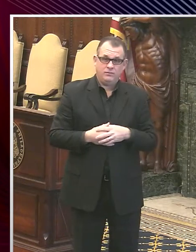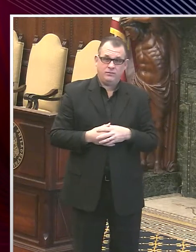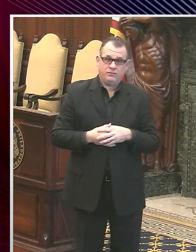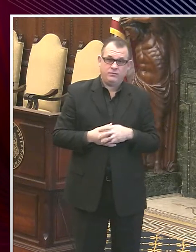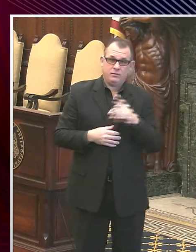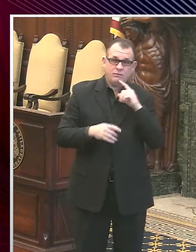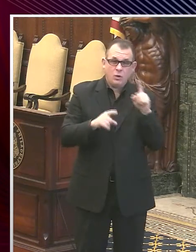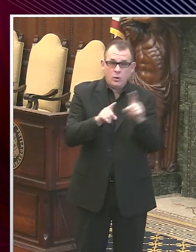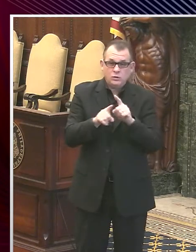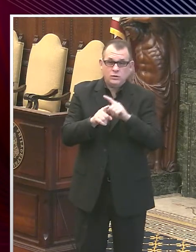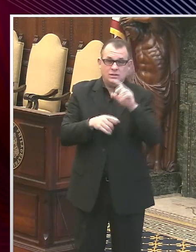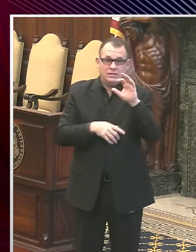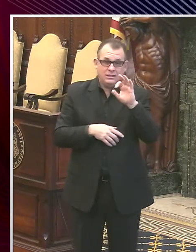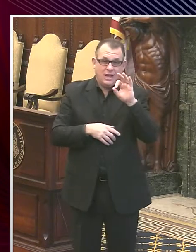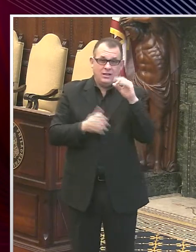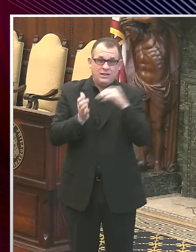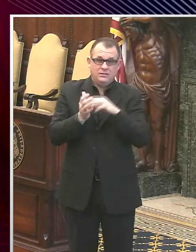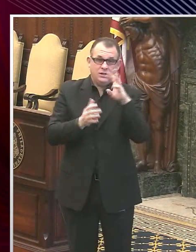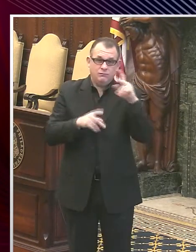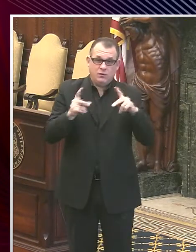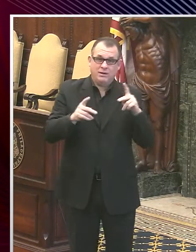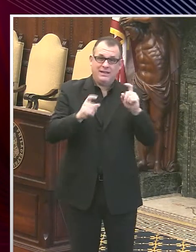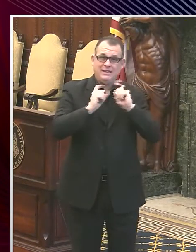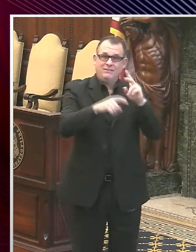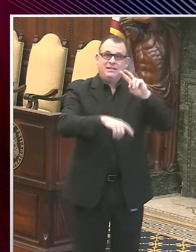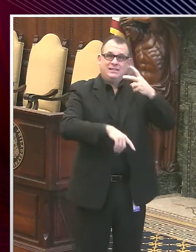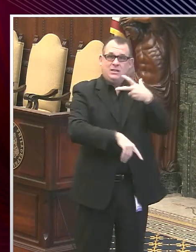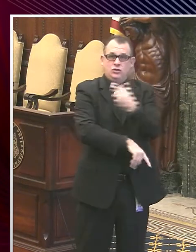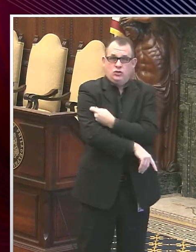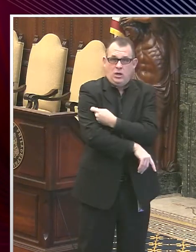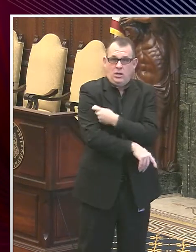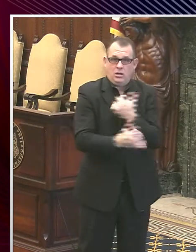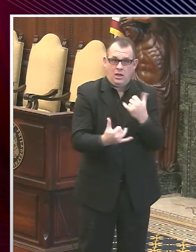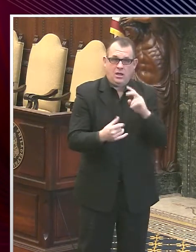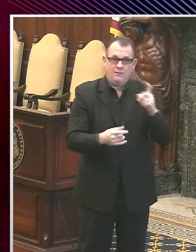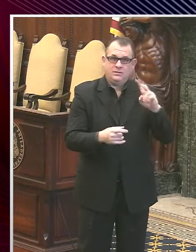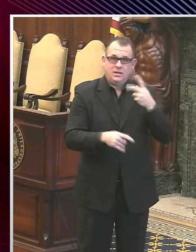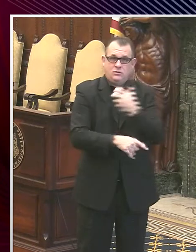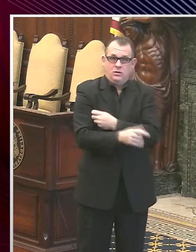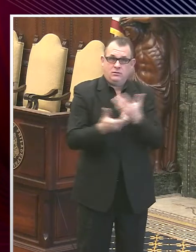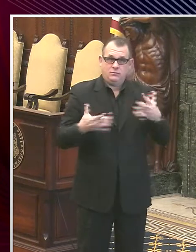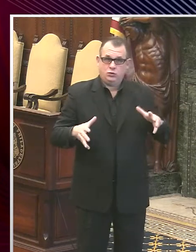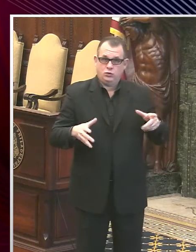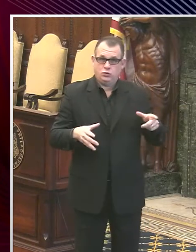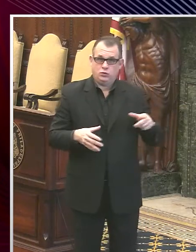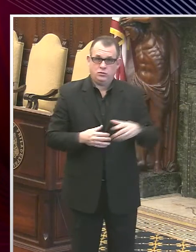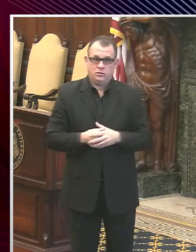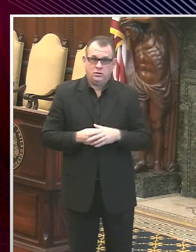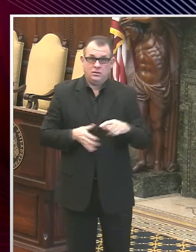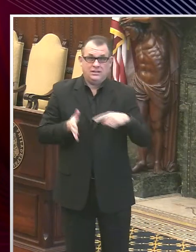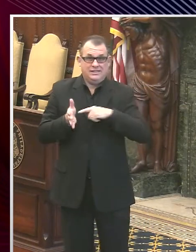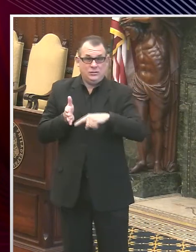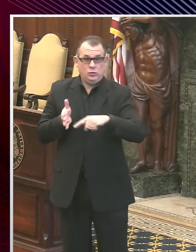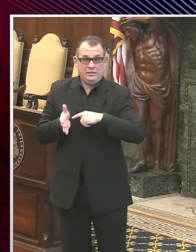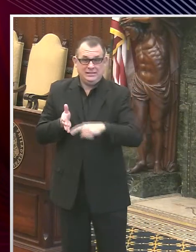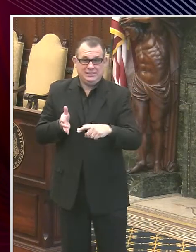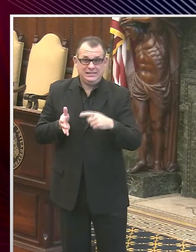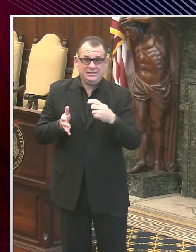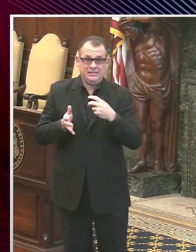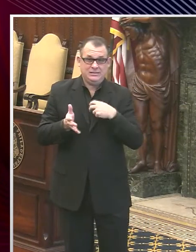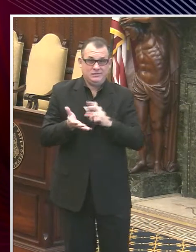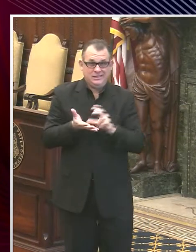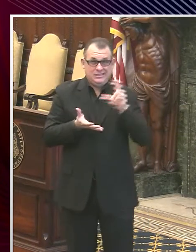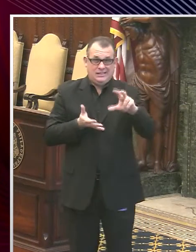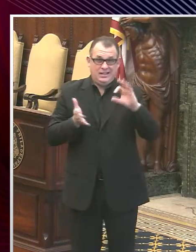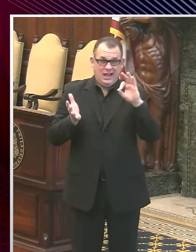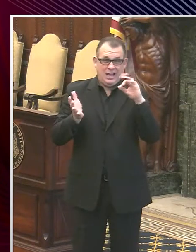there were about 9,600 people who received the second dose of the vaccine. Now, this week, we were